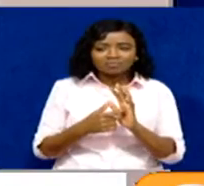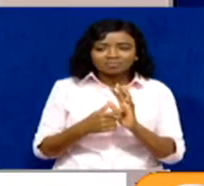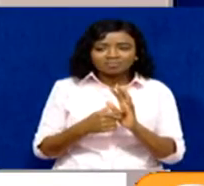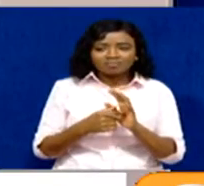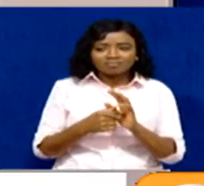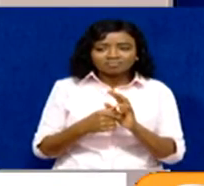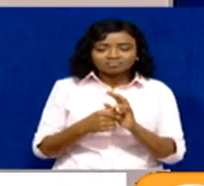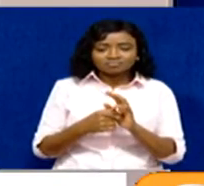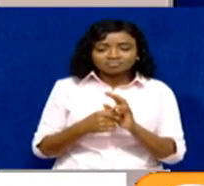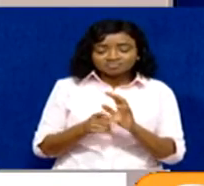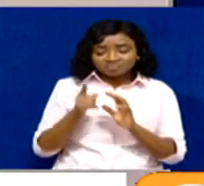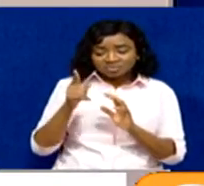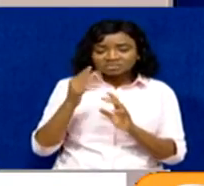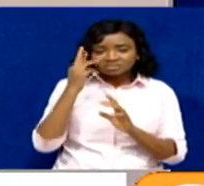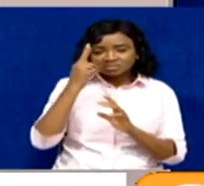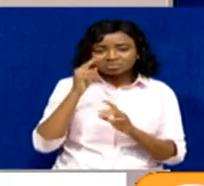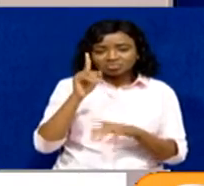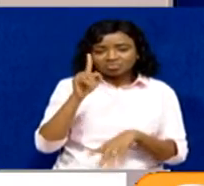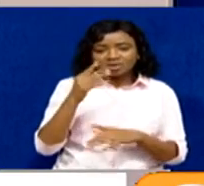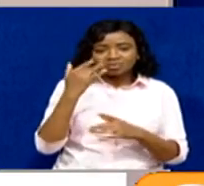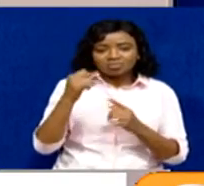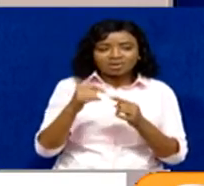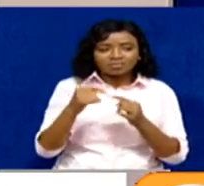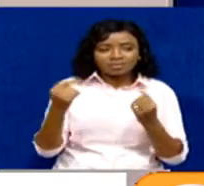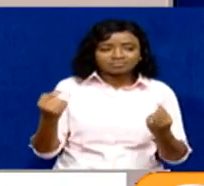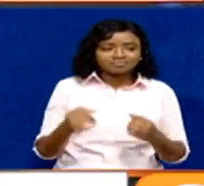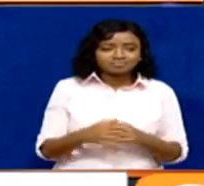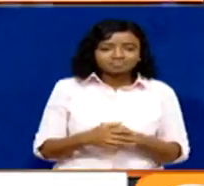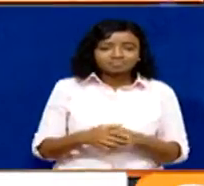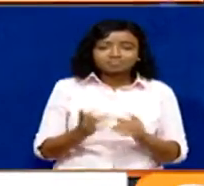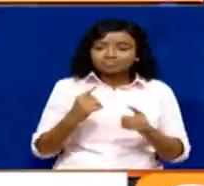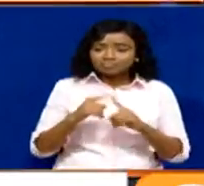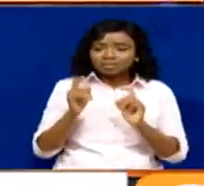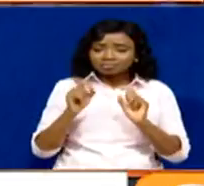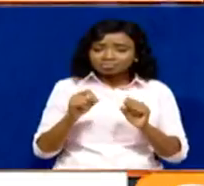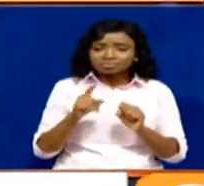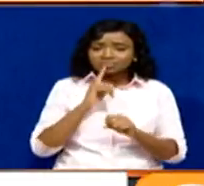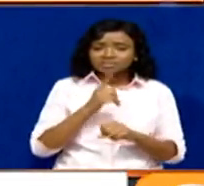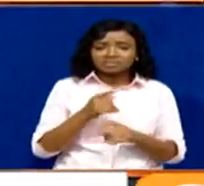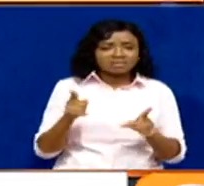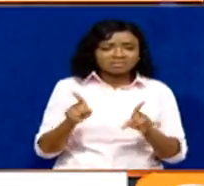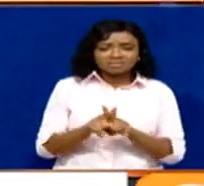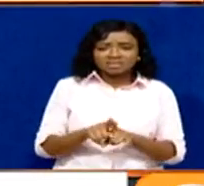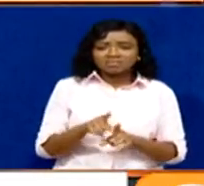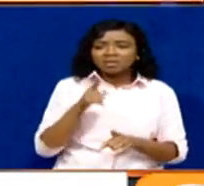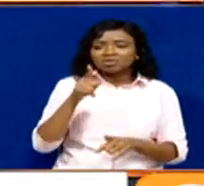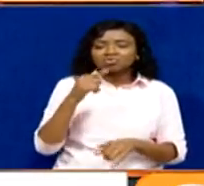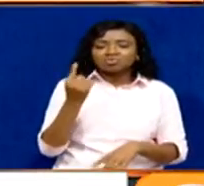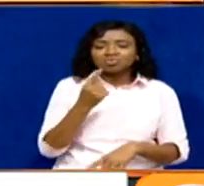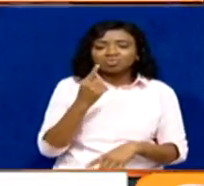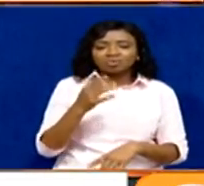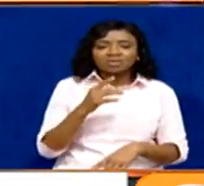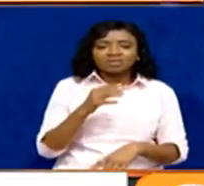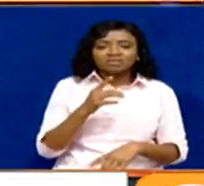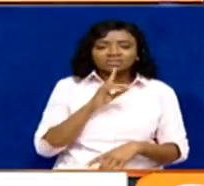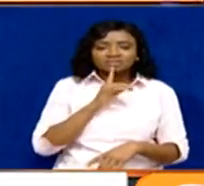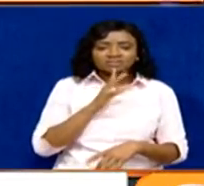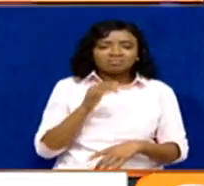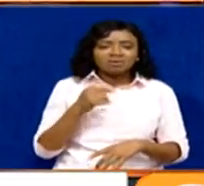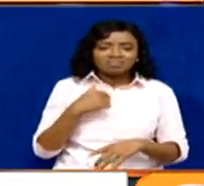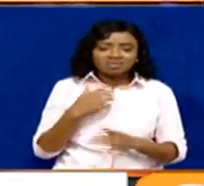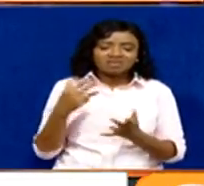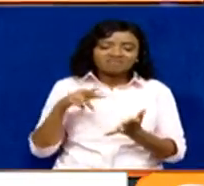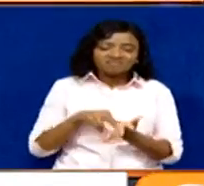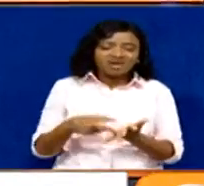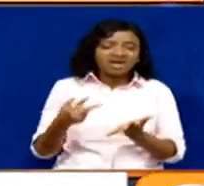know, points of departure. Yeah. But you could be accused of the same thing, that you are also just claiming that you're running and running and running for the